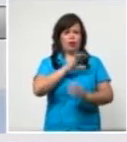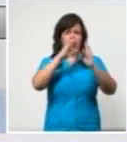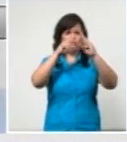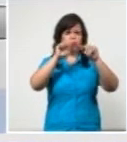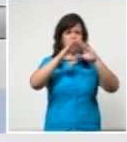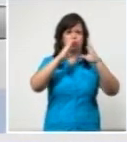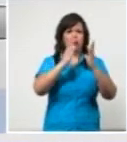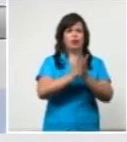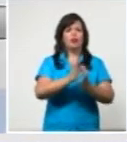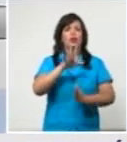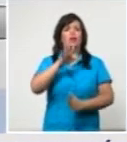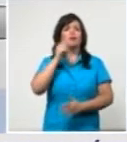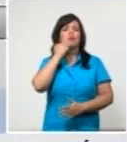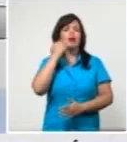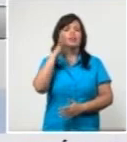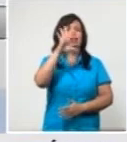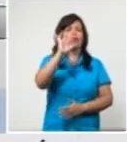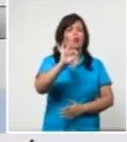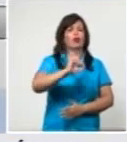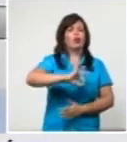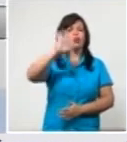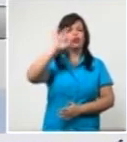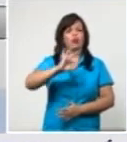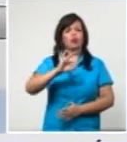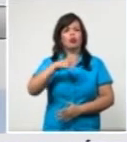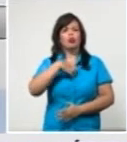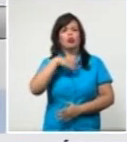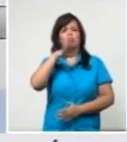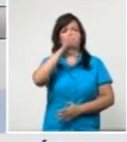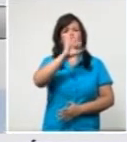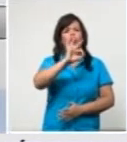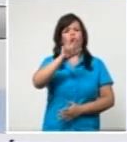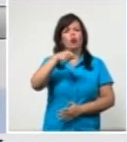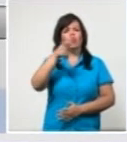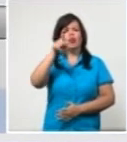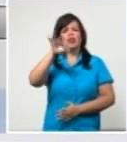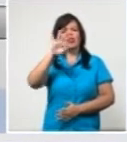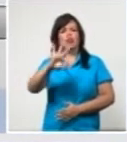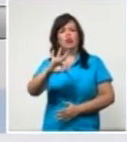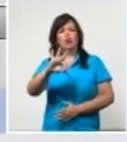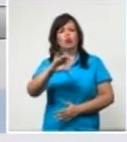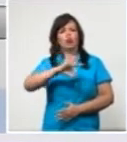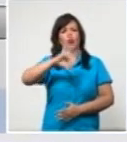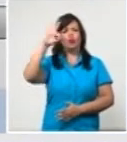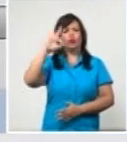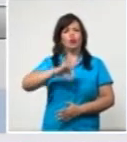233,685 deaths, and that gives the region